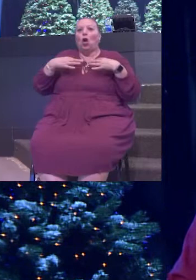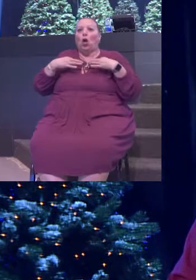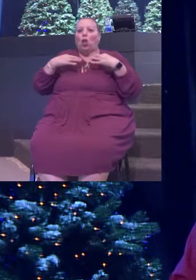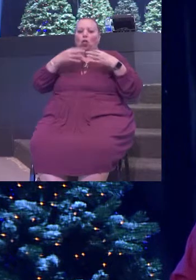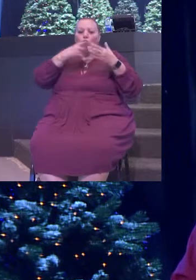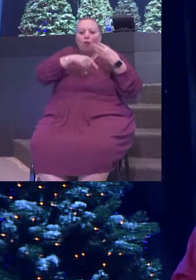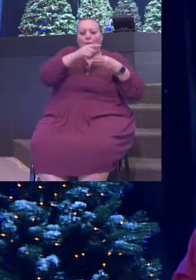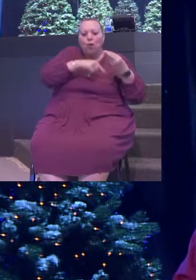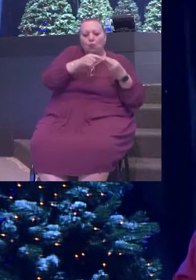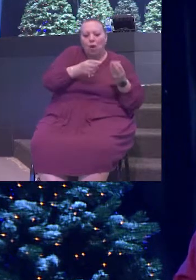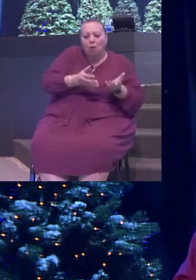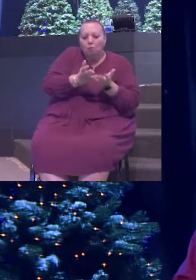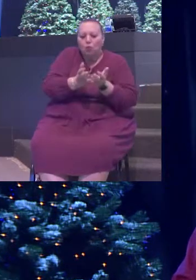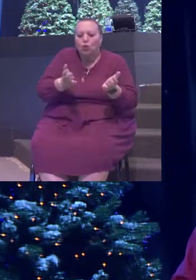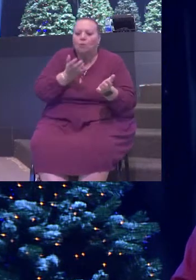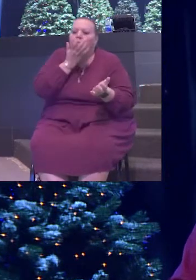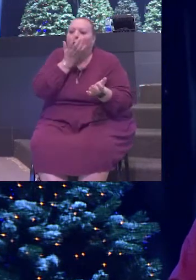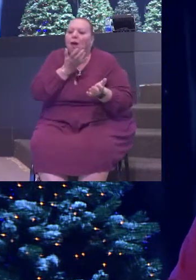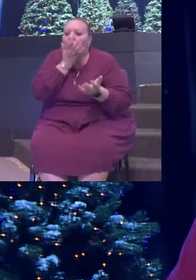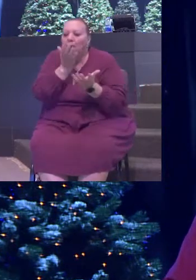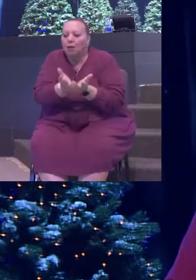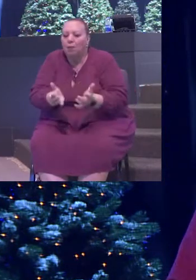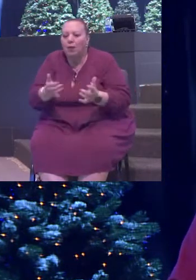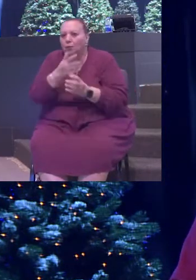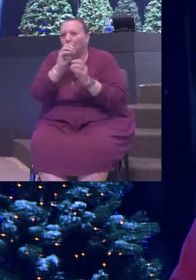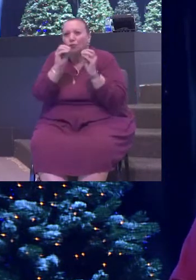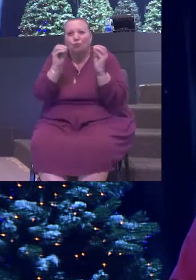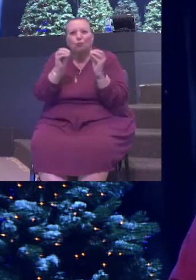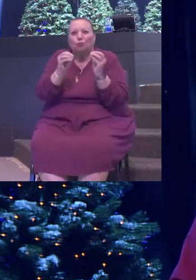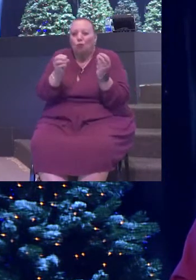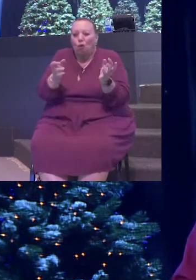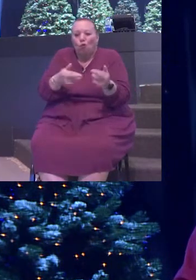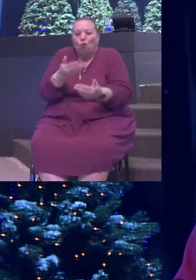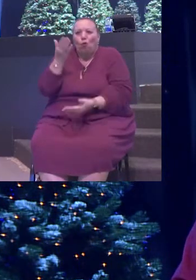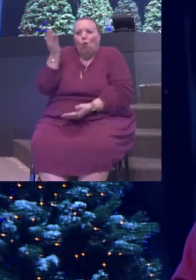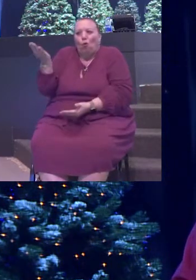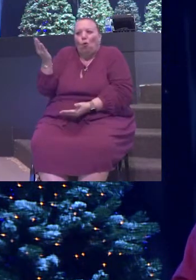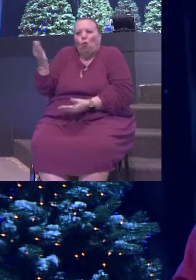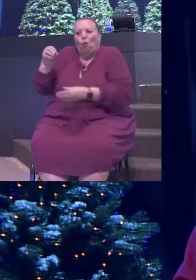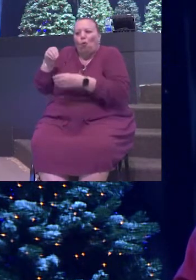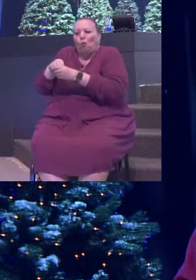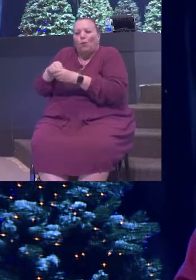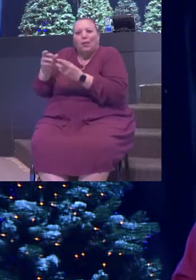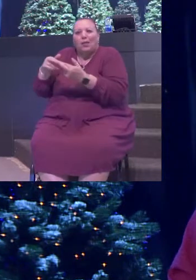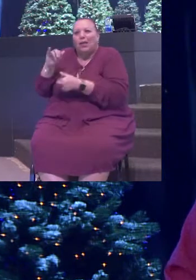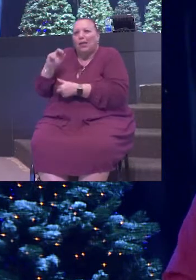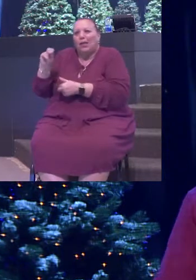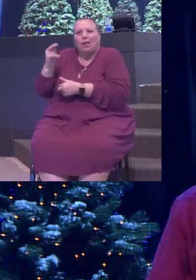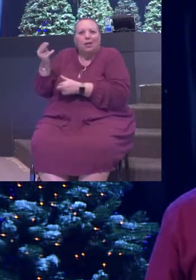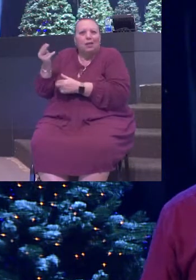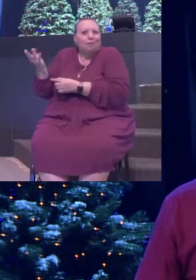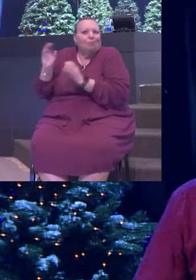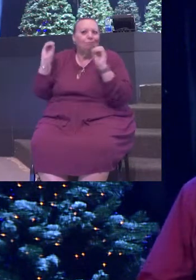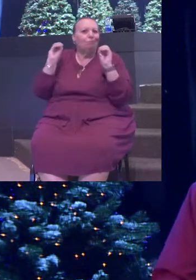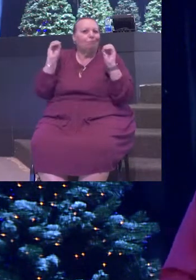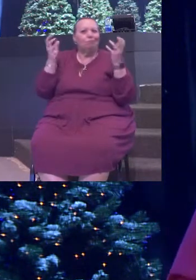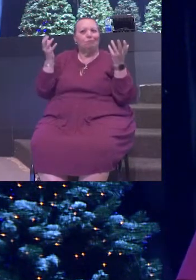and placed him in a manger because there was no room for them in the inn." And when